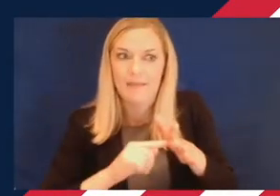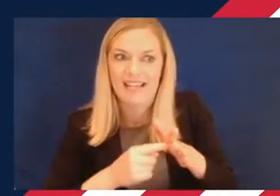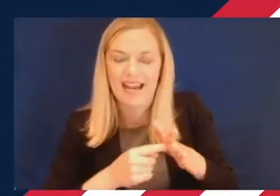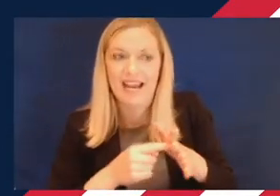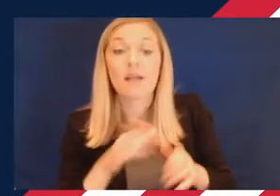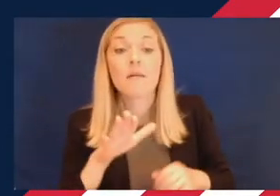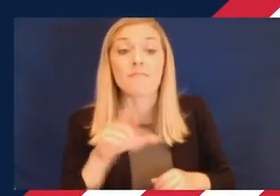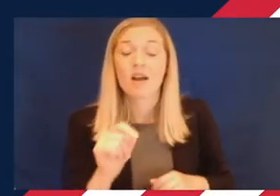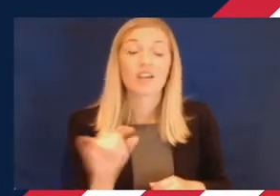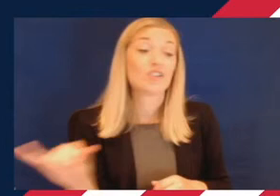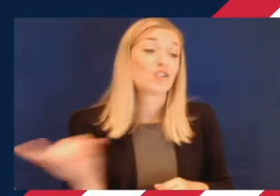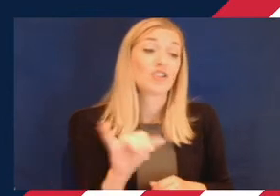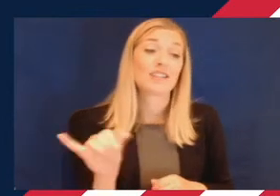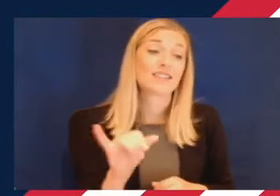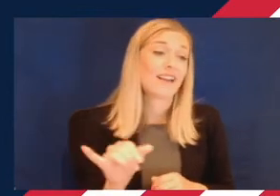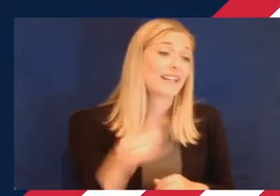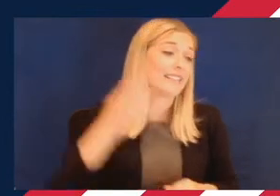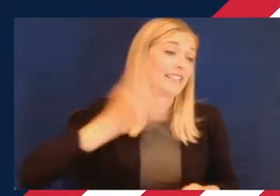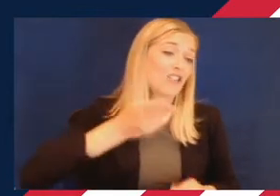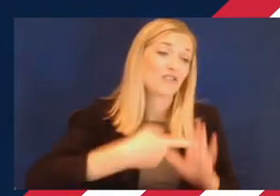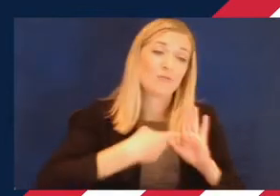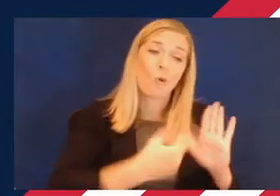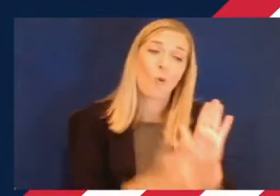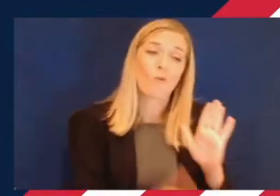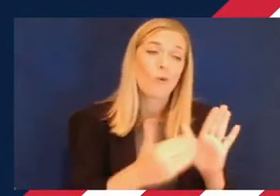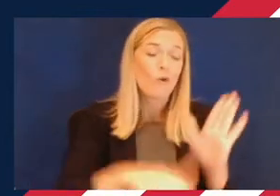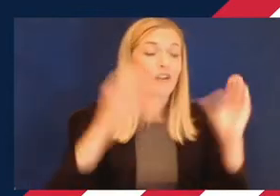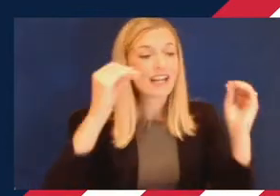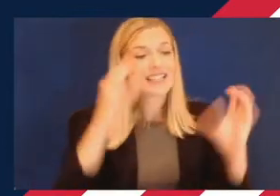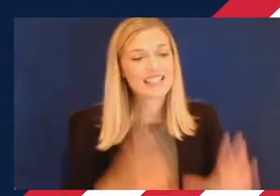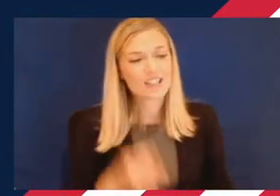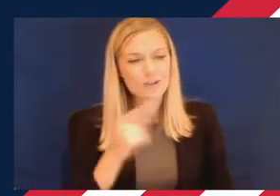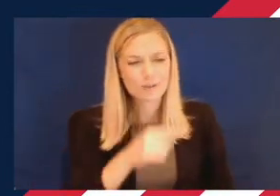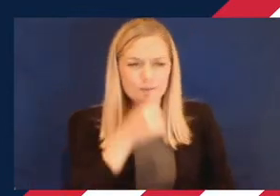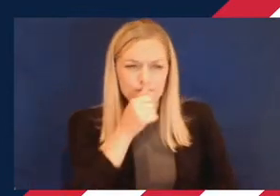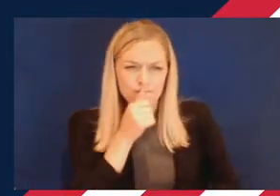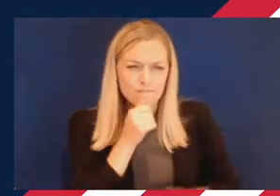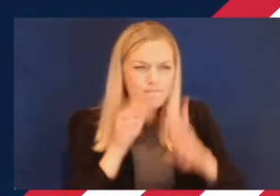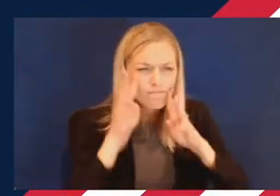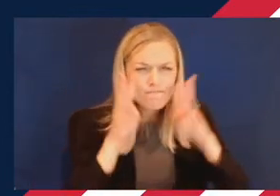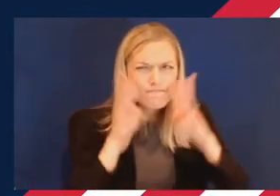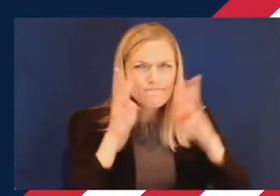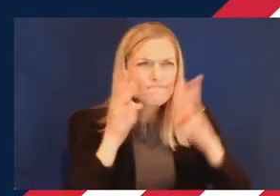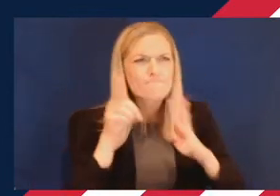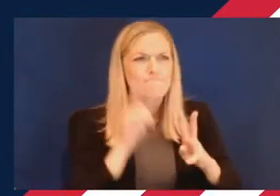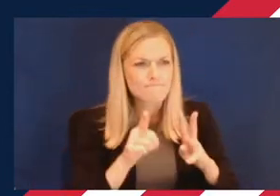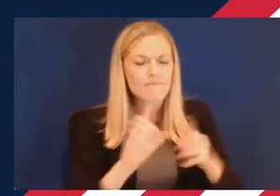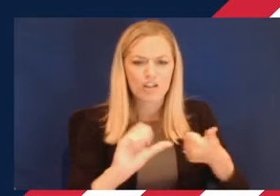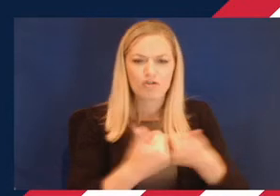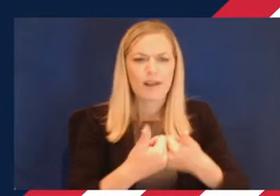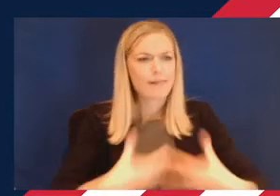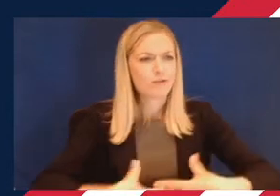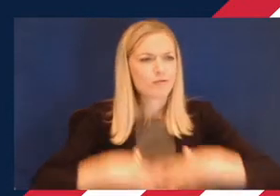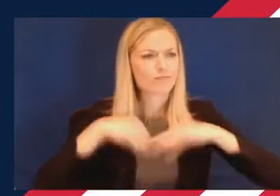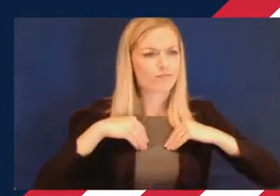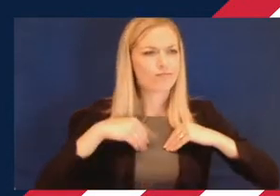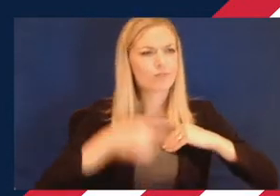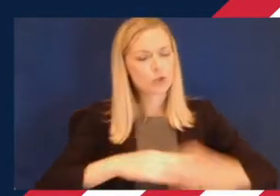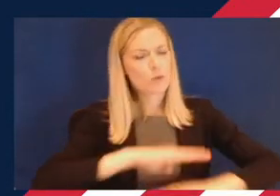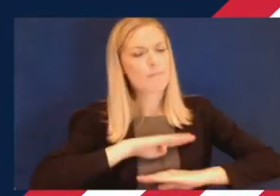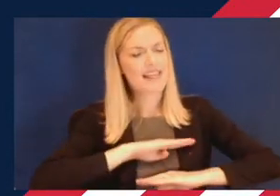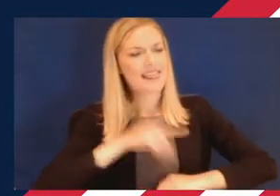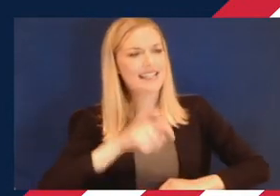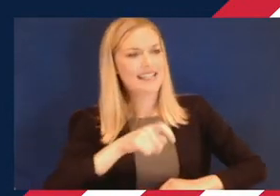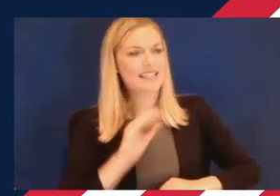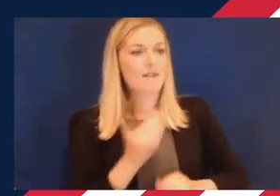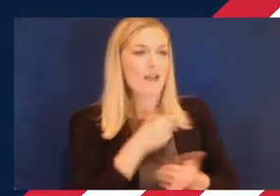the challenge in order to meet the best that we could the needs of our students. Unfortunately, without